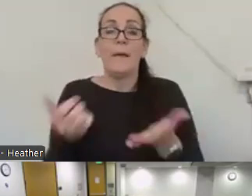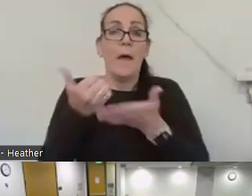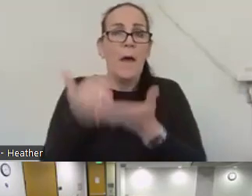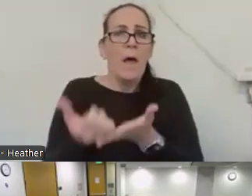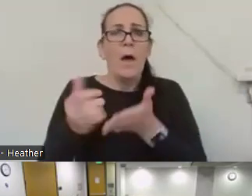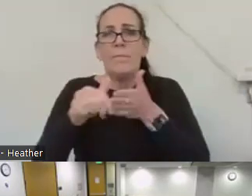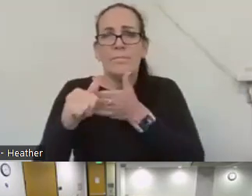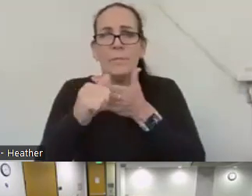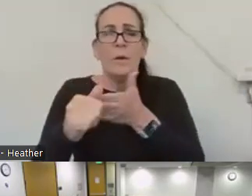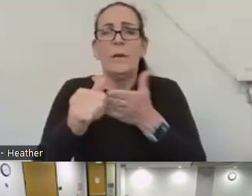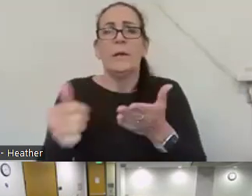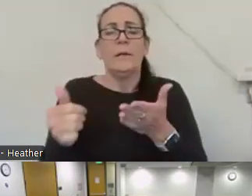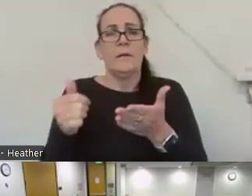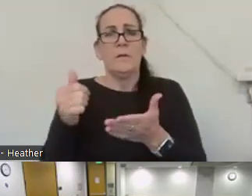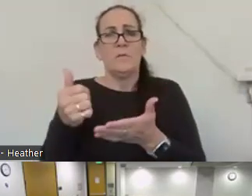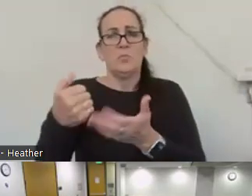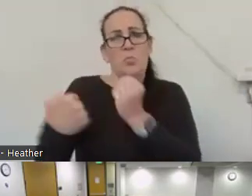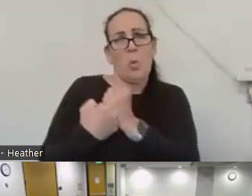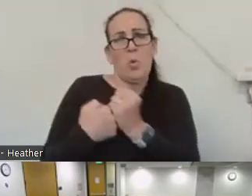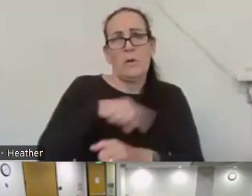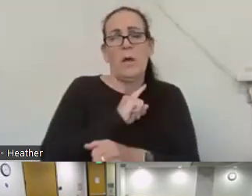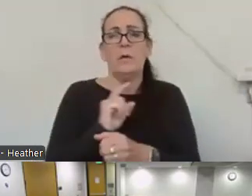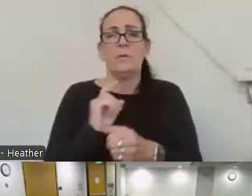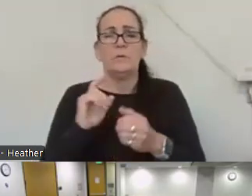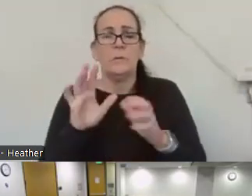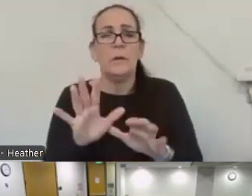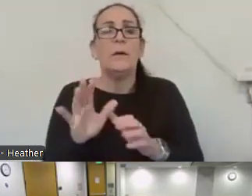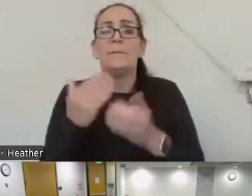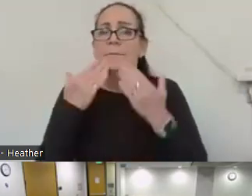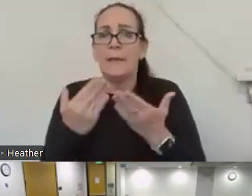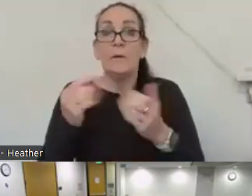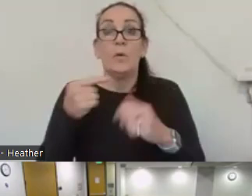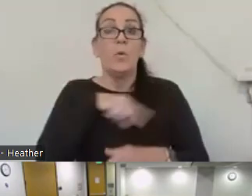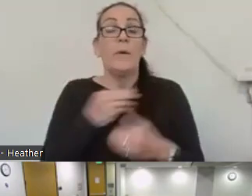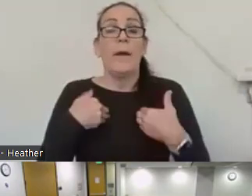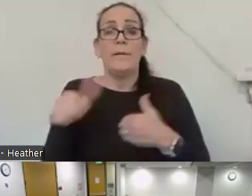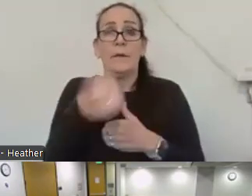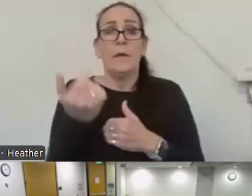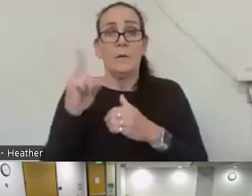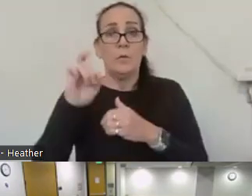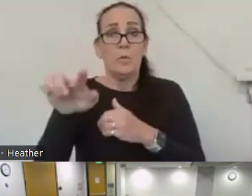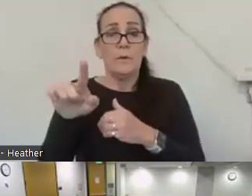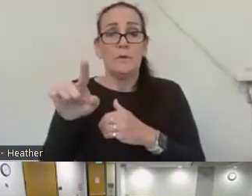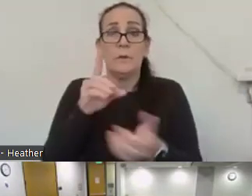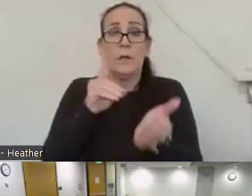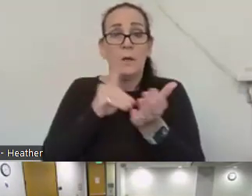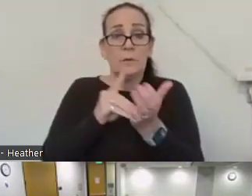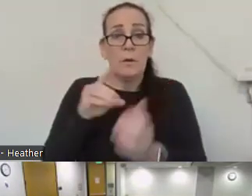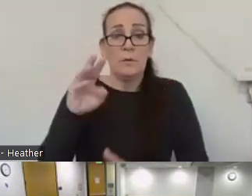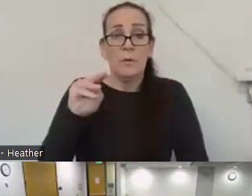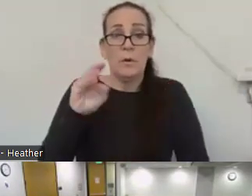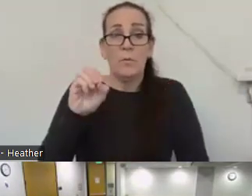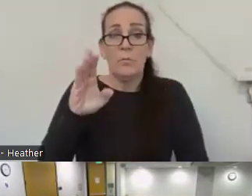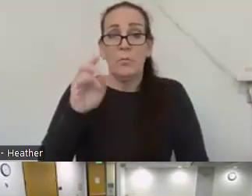our journey. So thank you. I think we have another question, Dr. Mobley. Yeah, hi. Thanks, Jason,